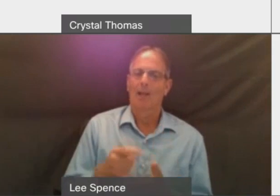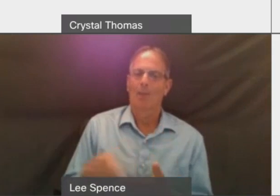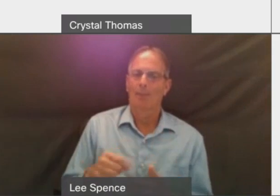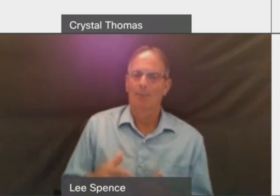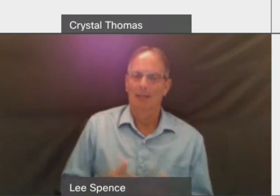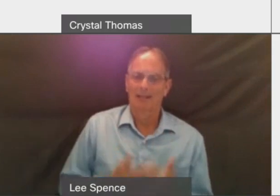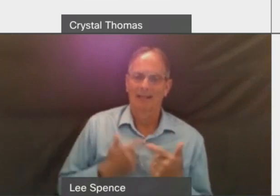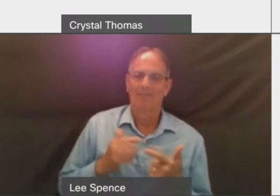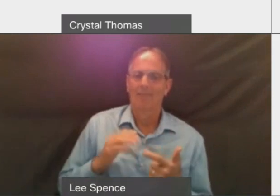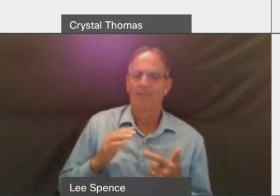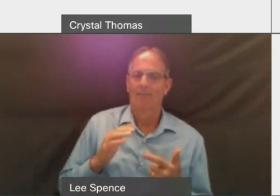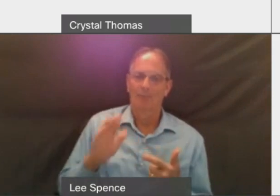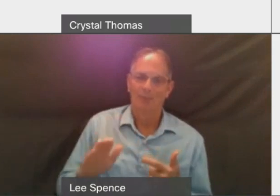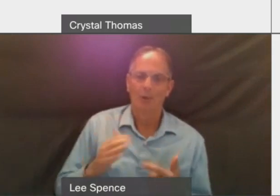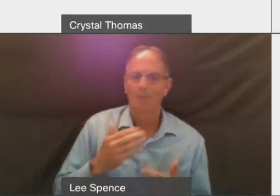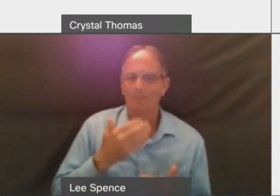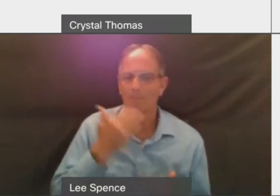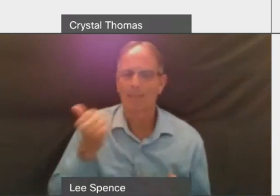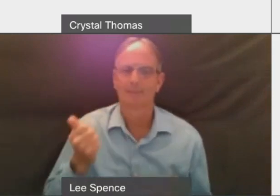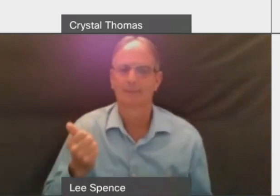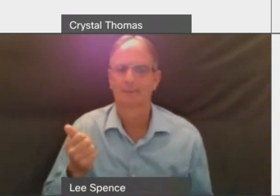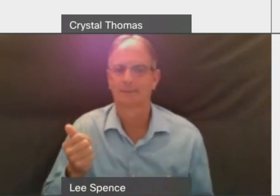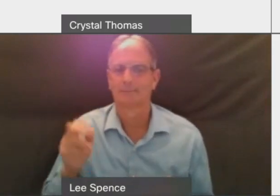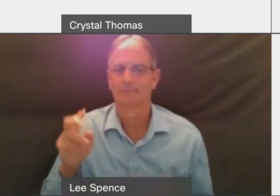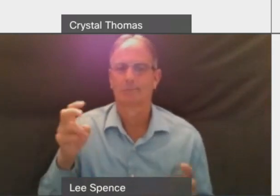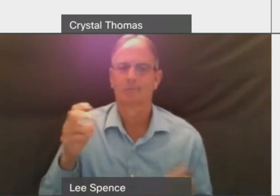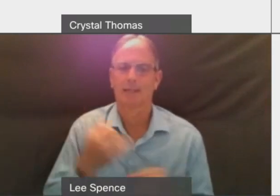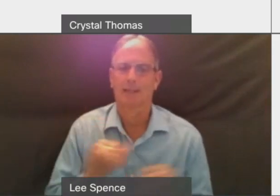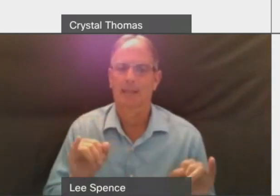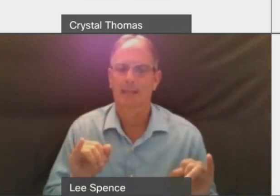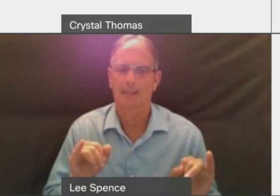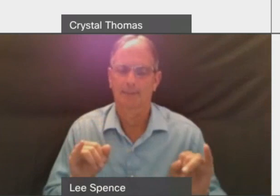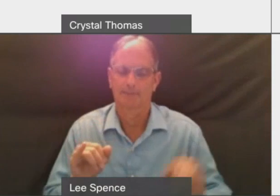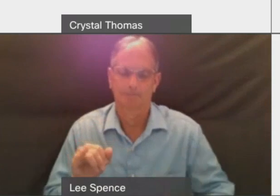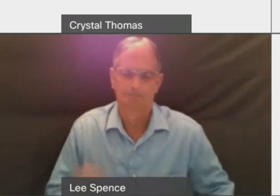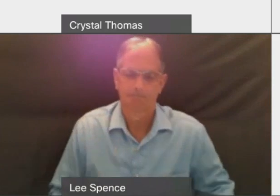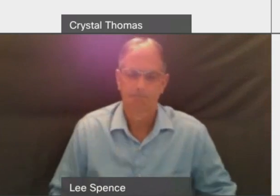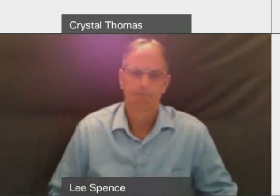trying to think of any other components within that.